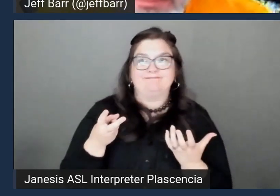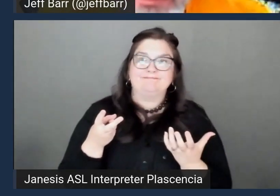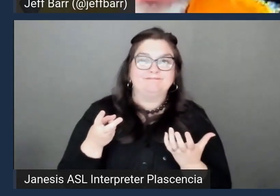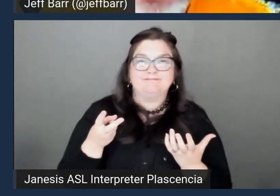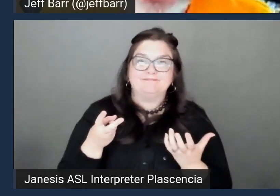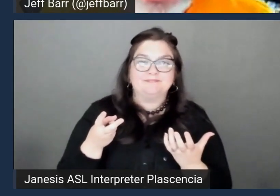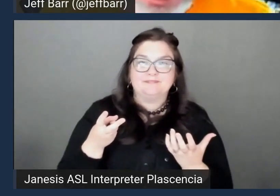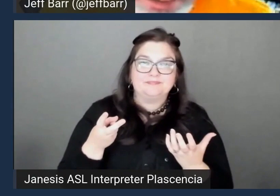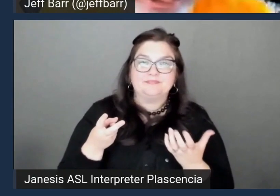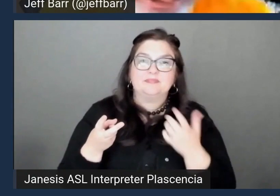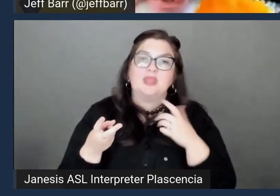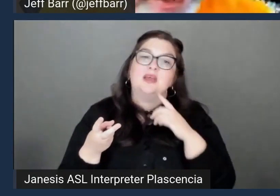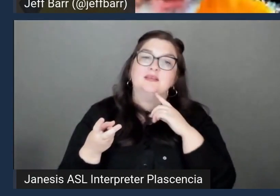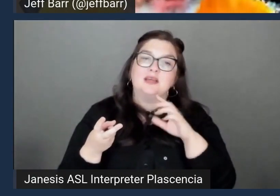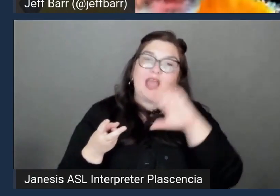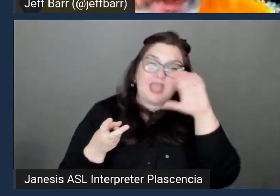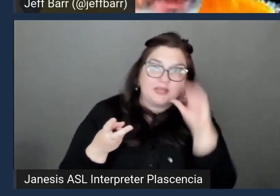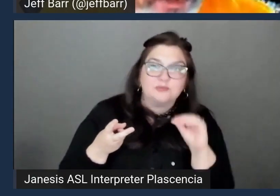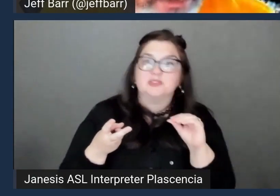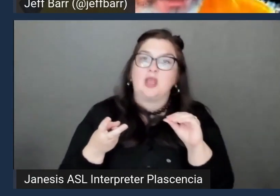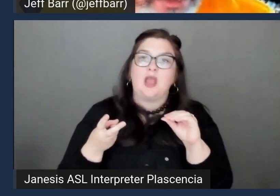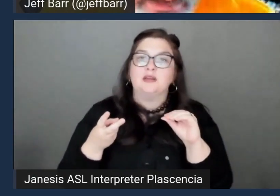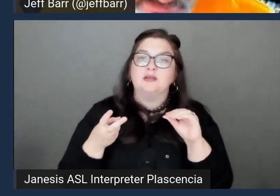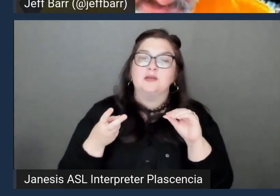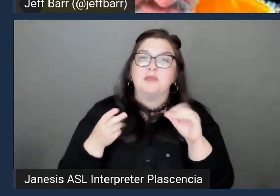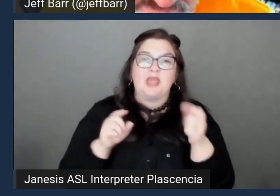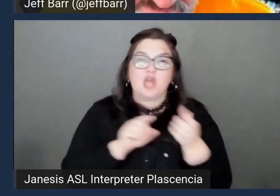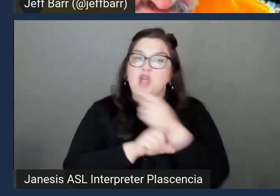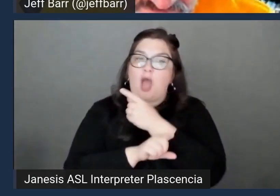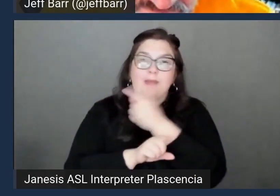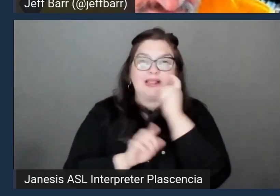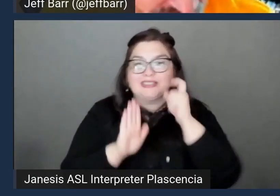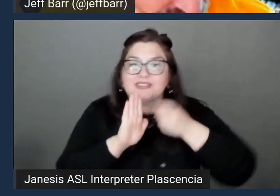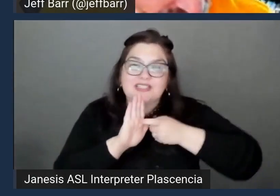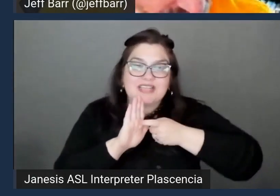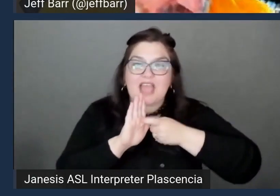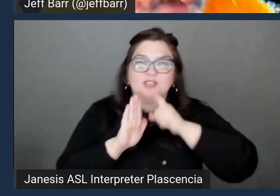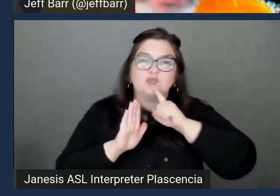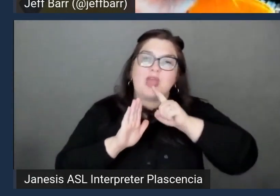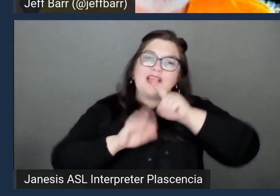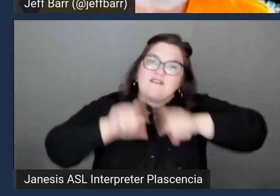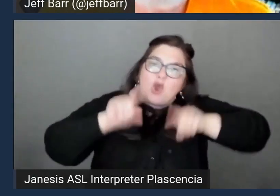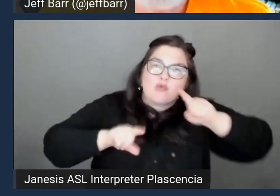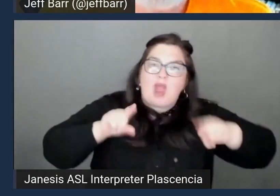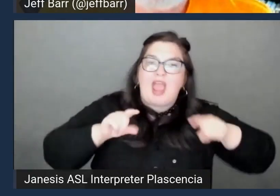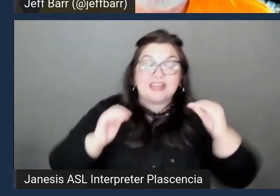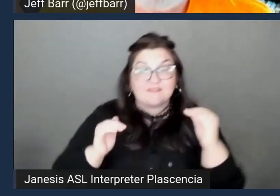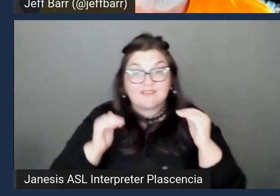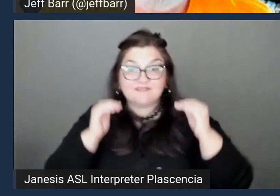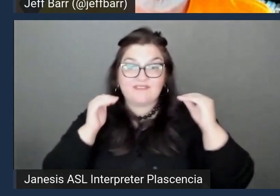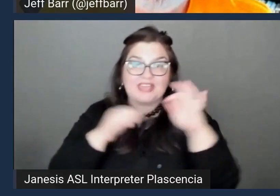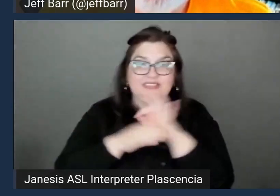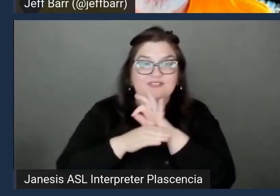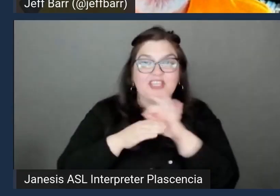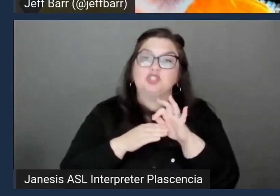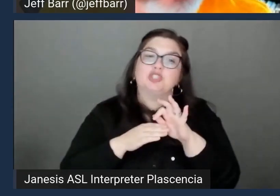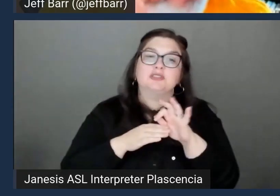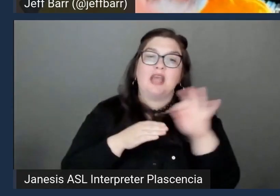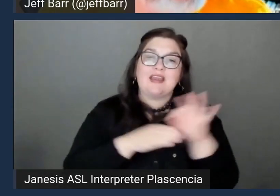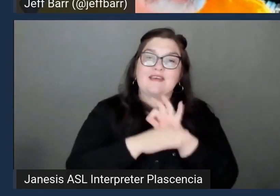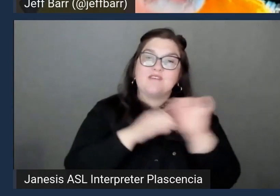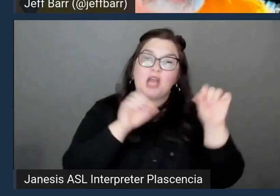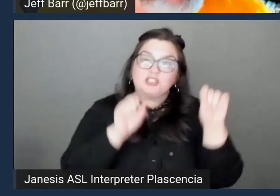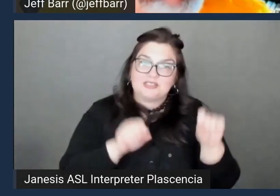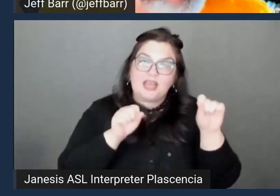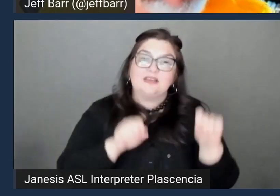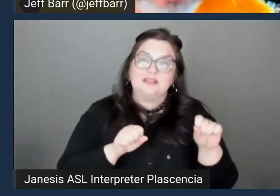doing enterprise grade anomaly detection, and sort of a variety of advanced features and functionality. ODFE is what